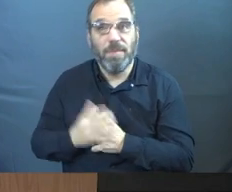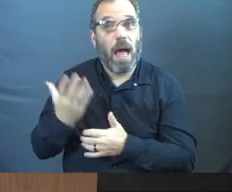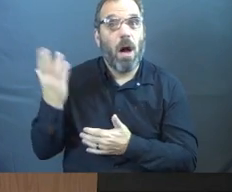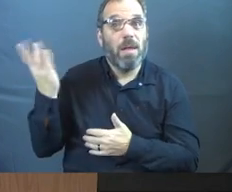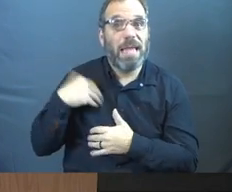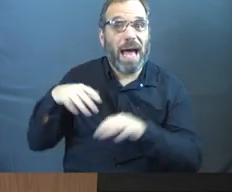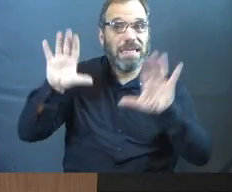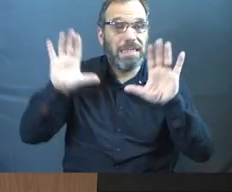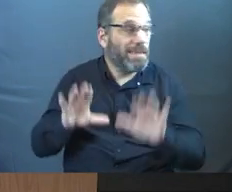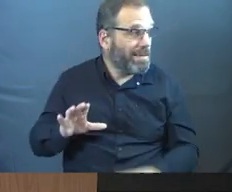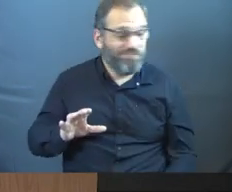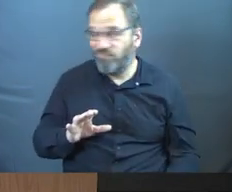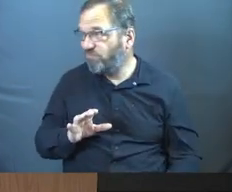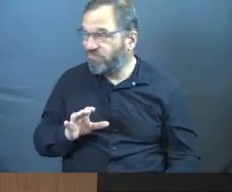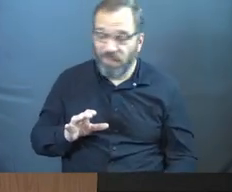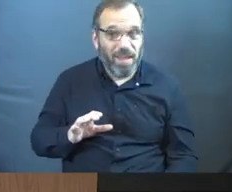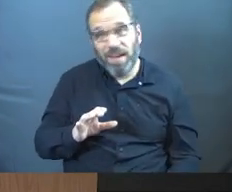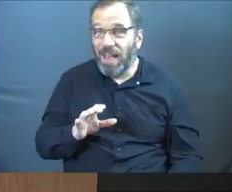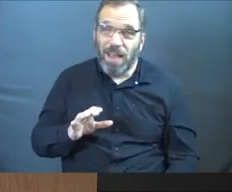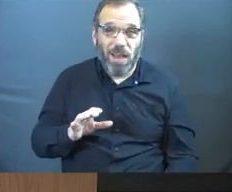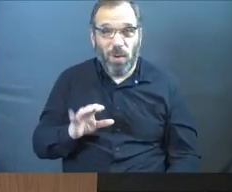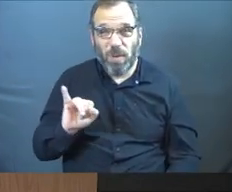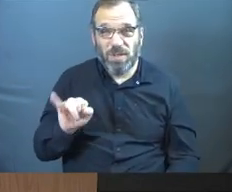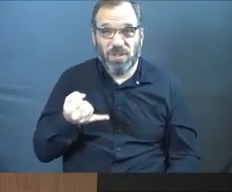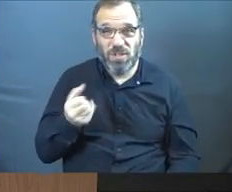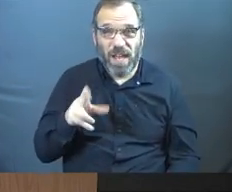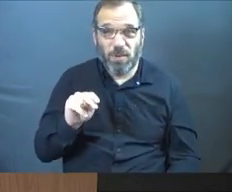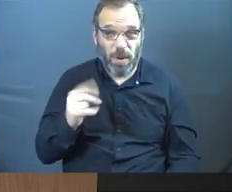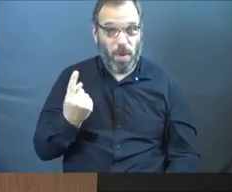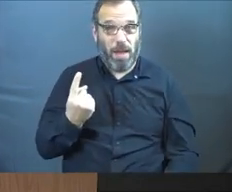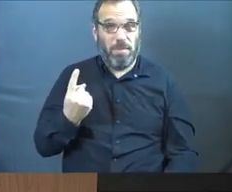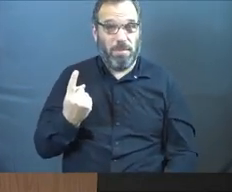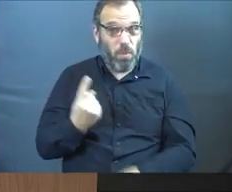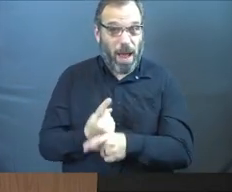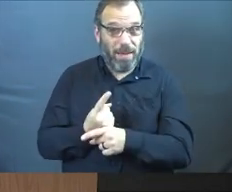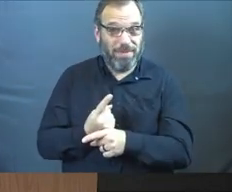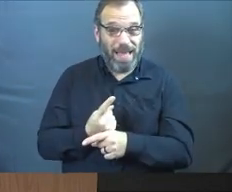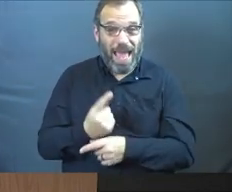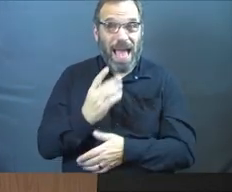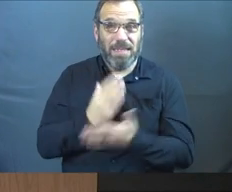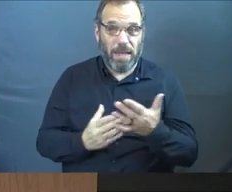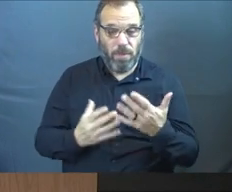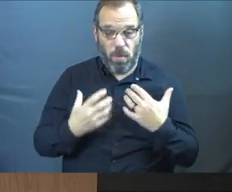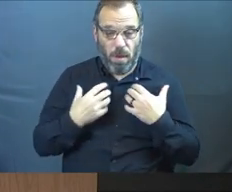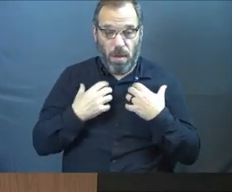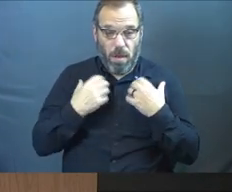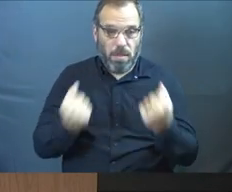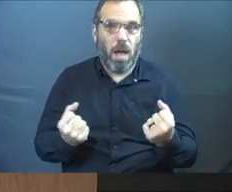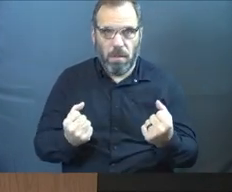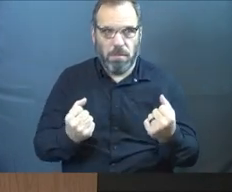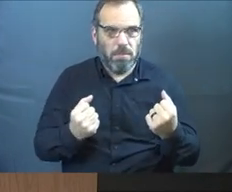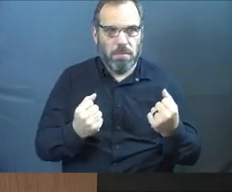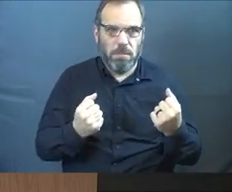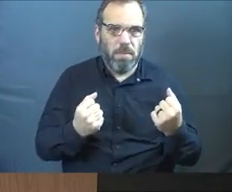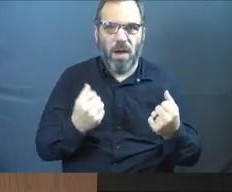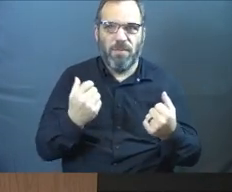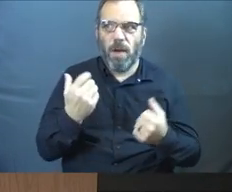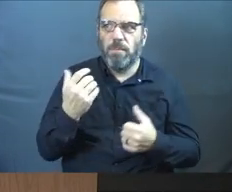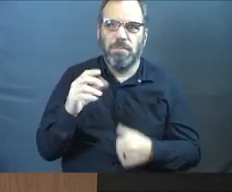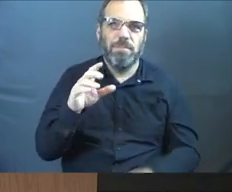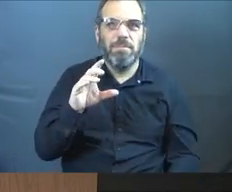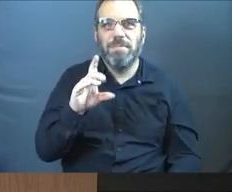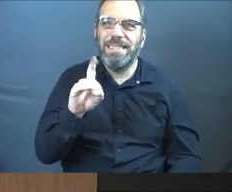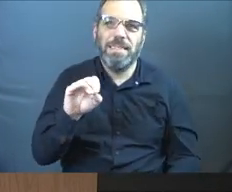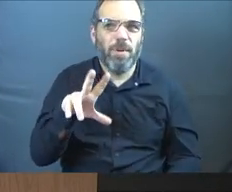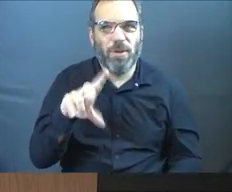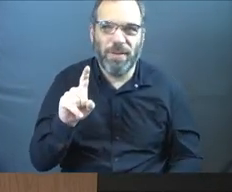last week, I'll be real, was January 1st. Amen. And some of us were in recovery for what we had done the night before.